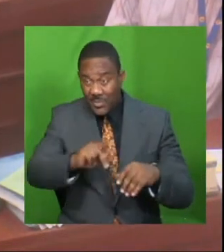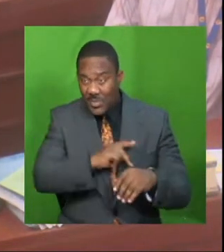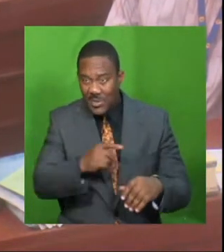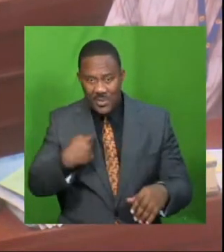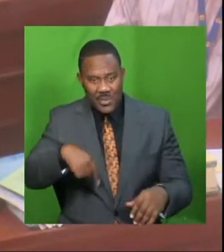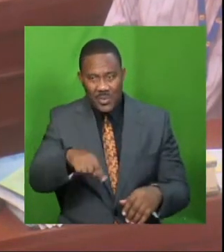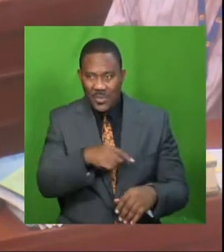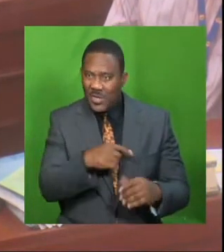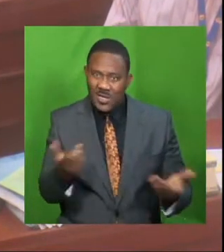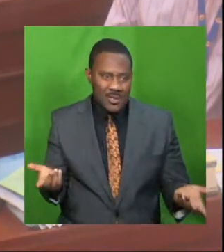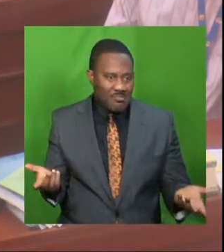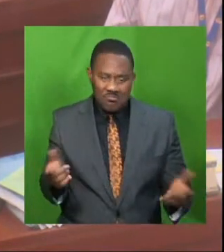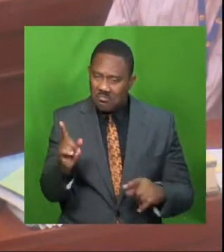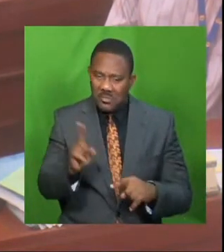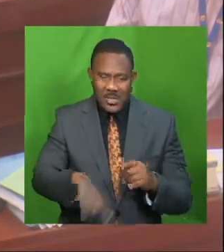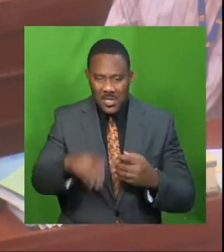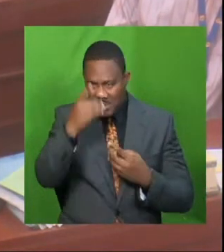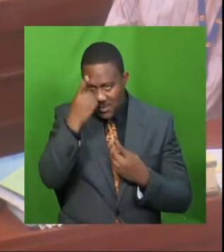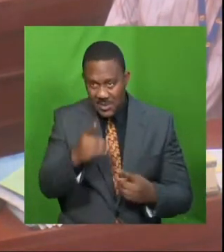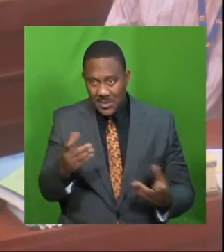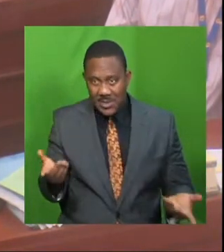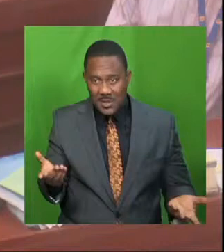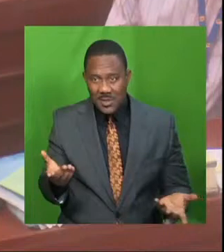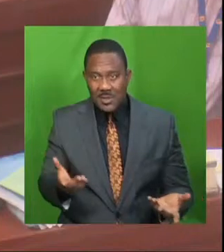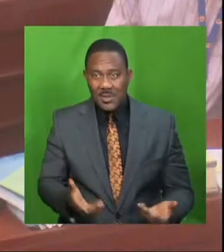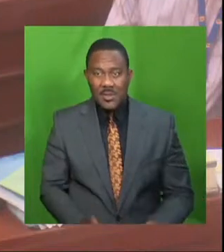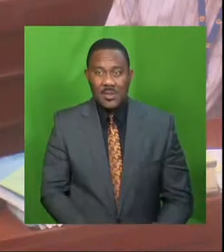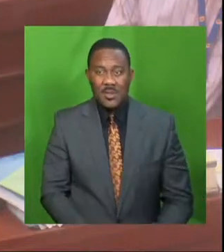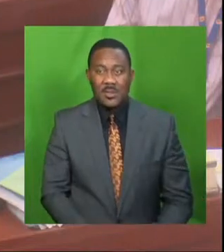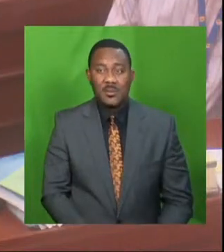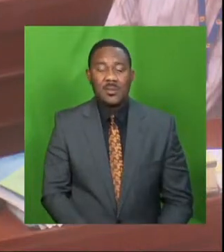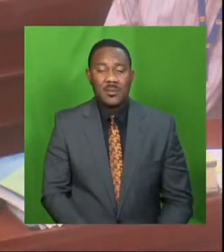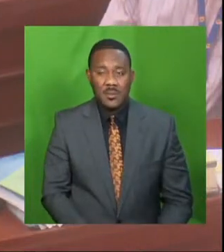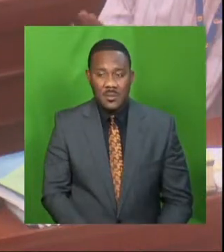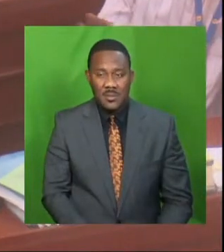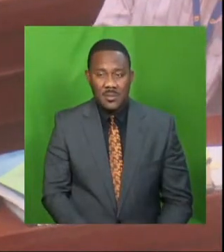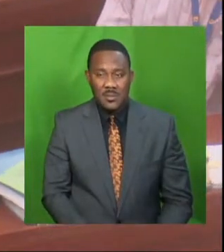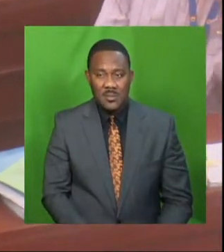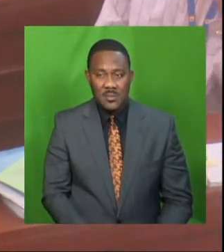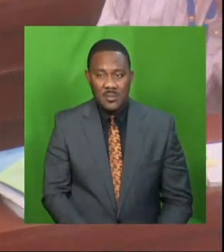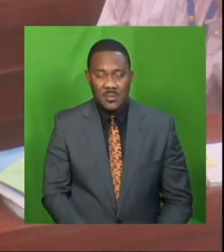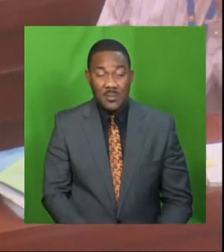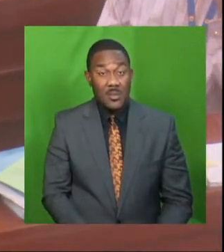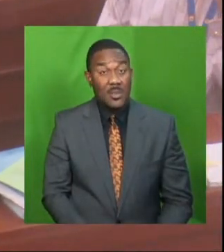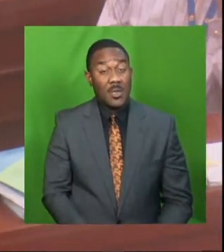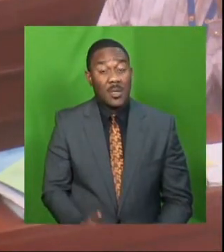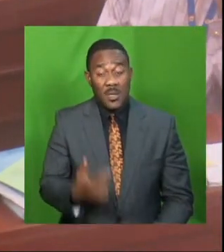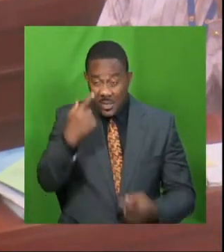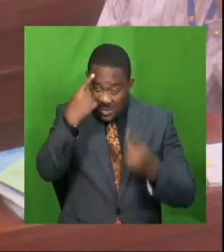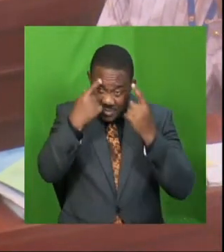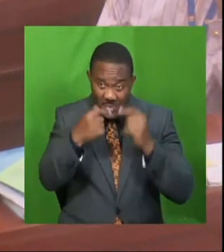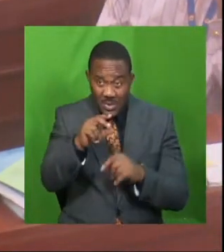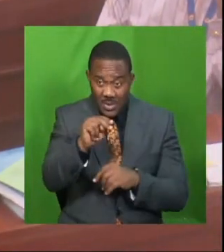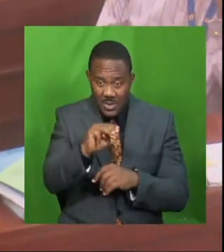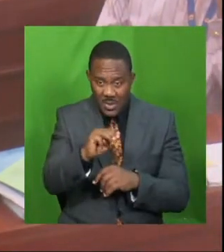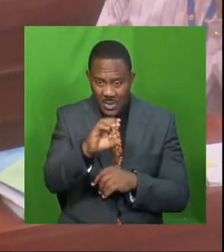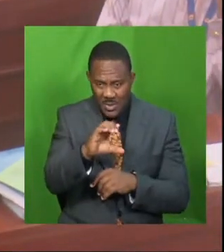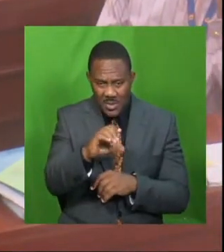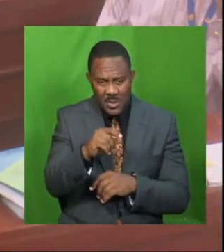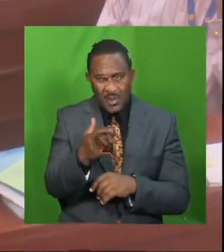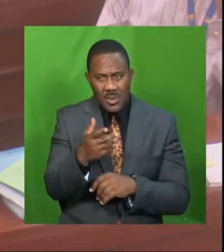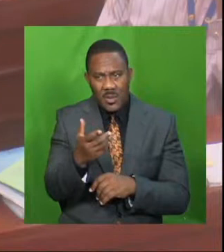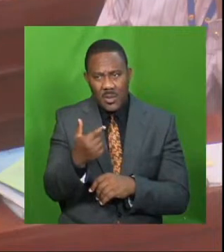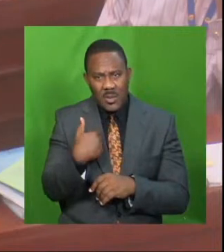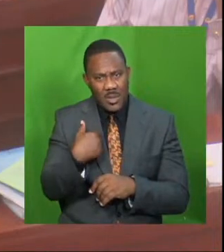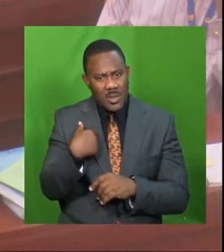helpless in this matter. Mr. Speaker, as I said, is a comment. Because the National Media Commission, as you know, I serve on